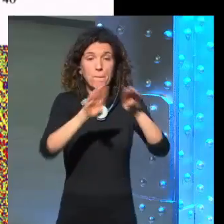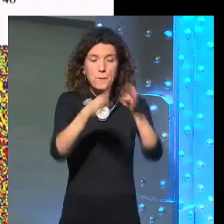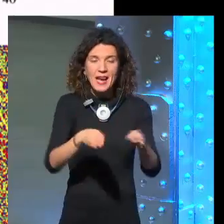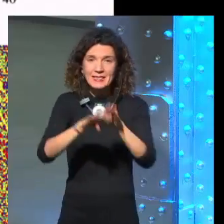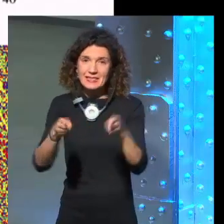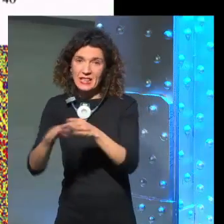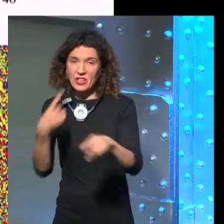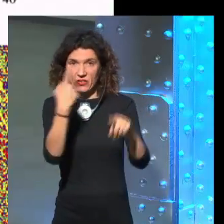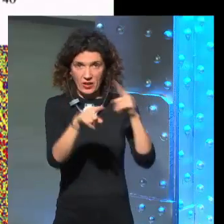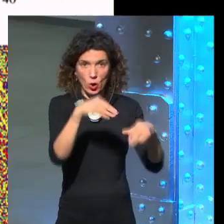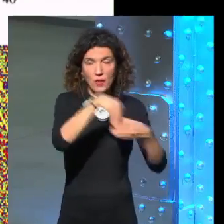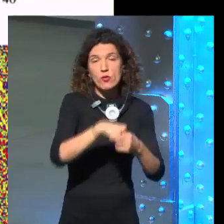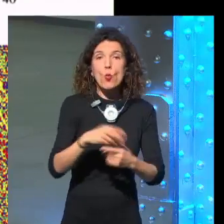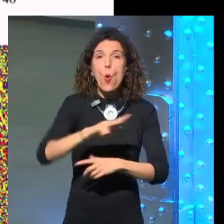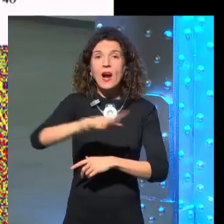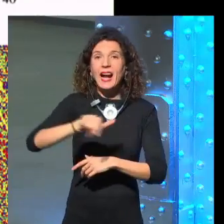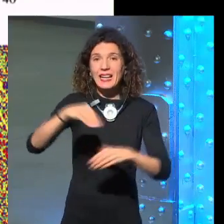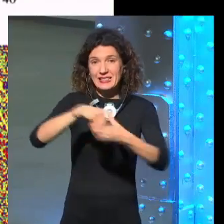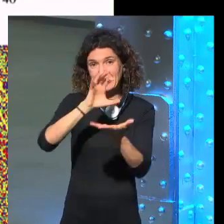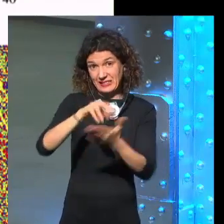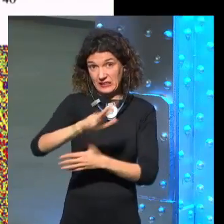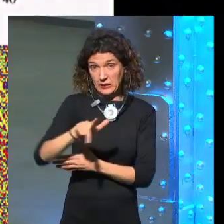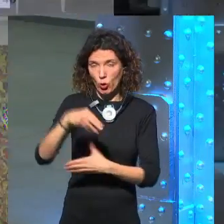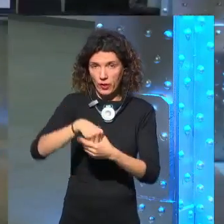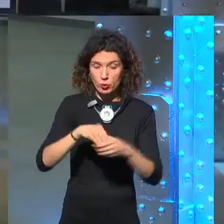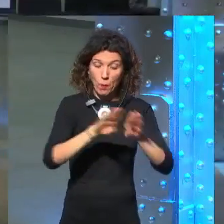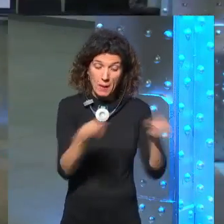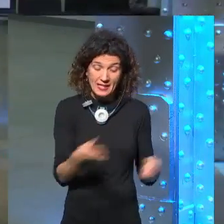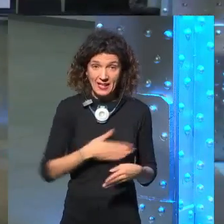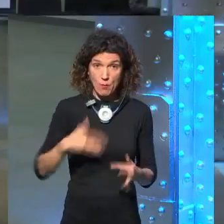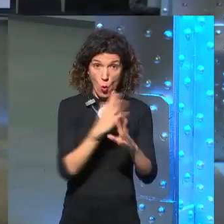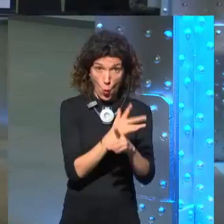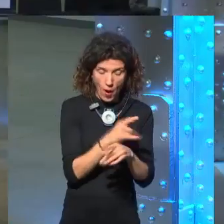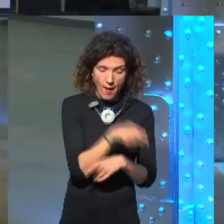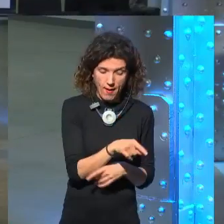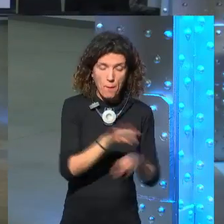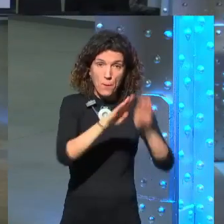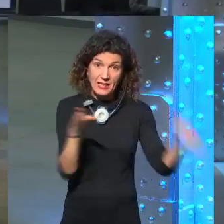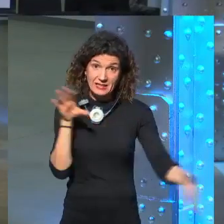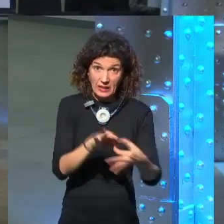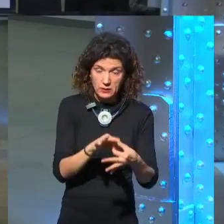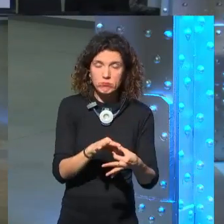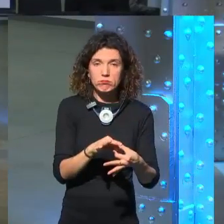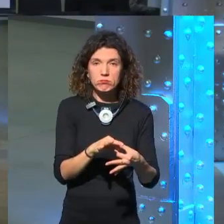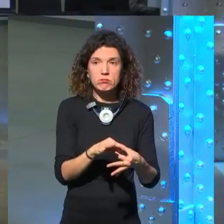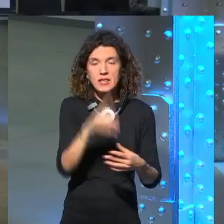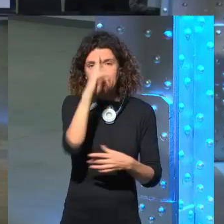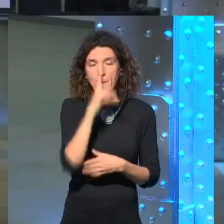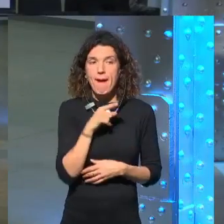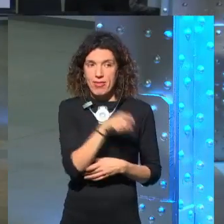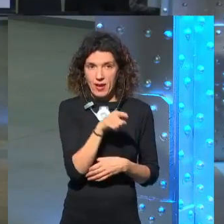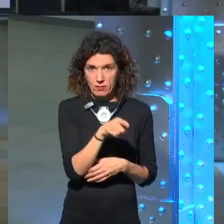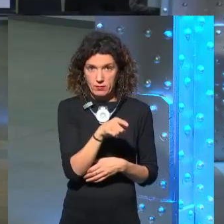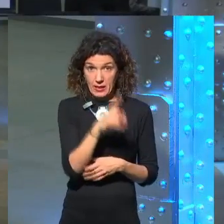at a casino. Now, the tables you want to play on are the tables corresponding to this picture here. This